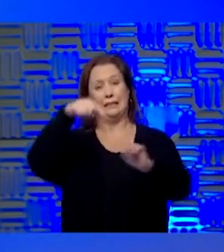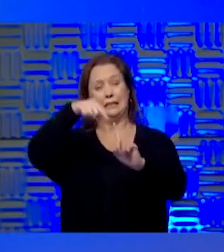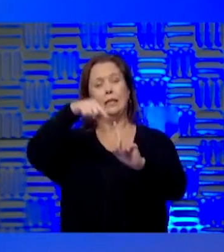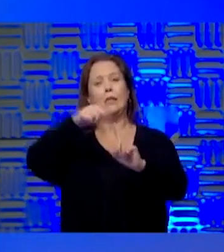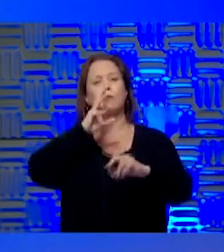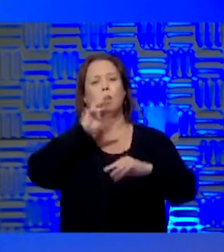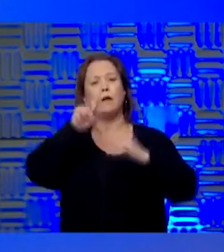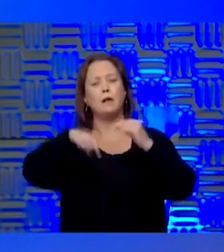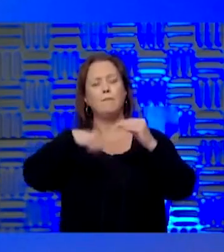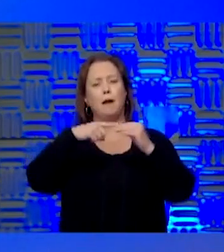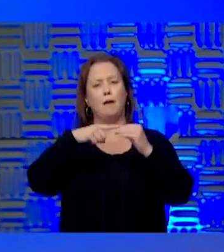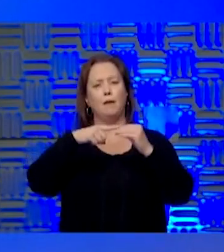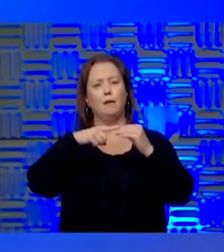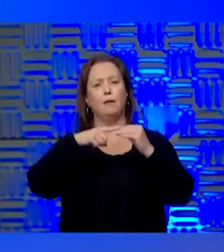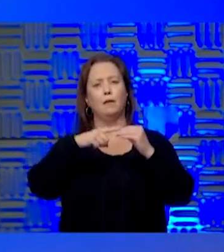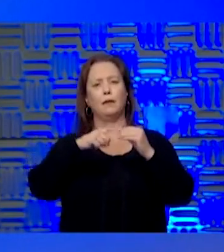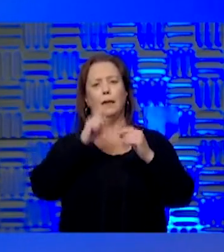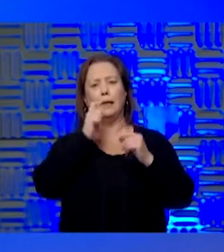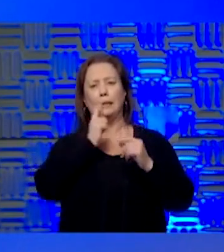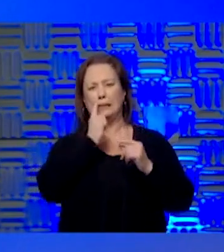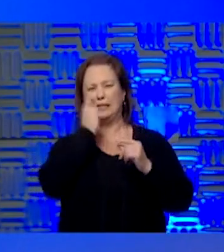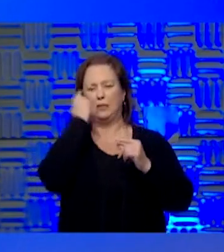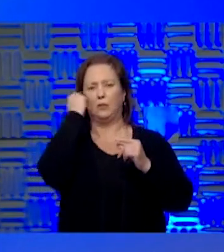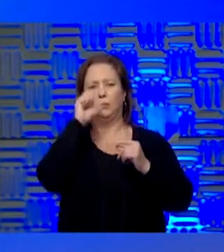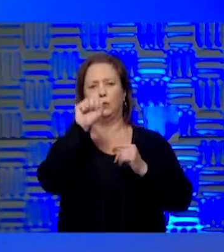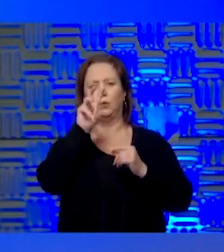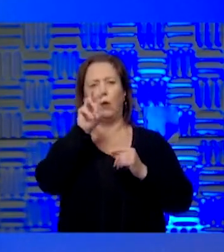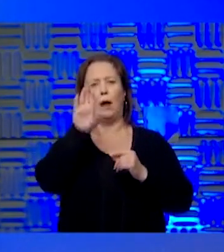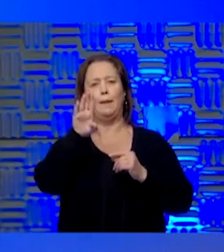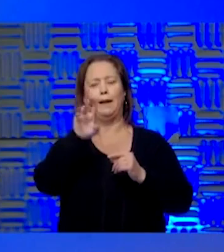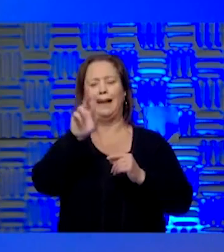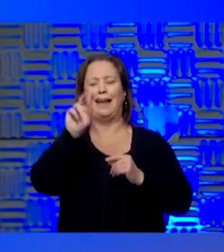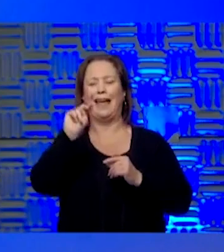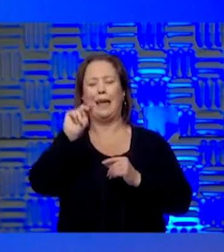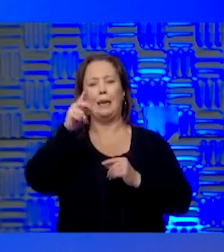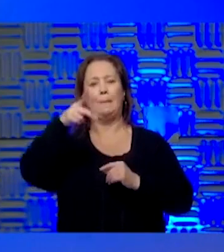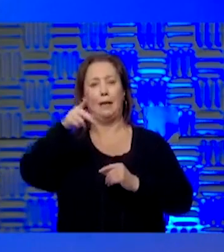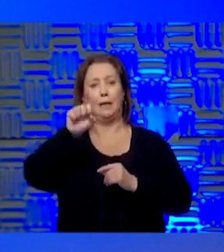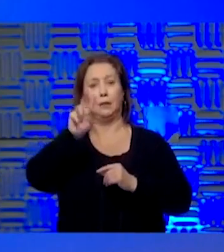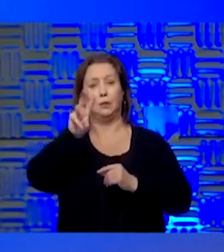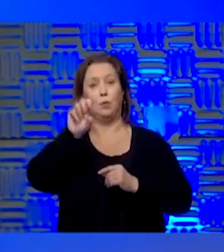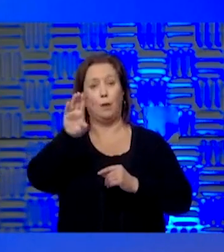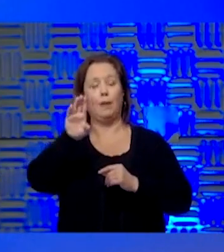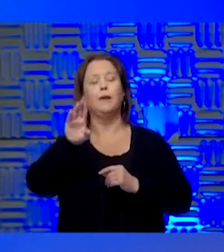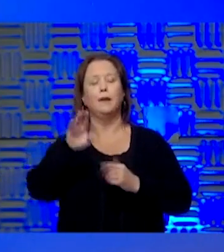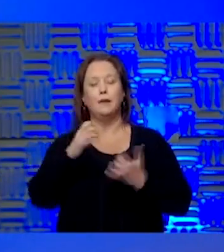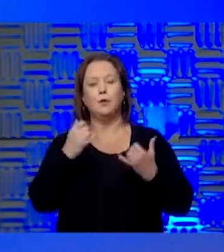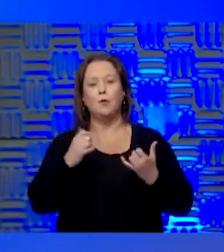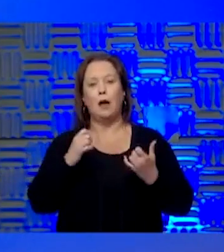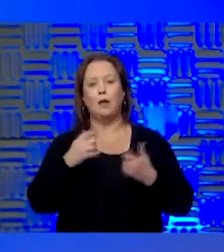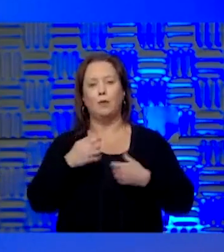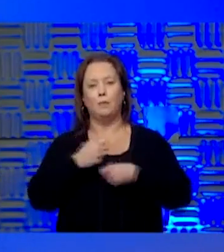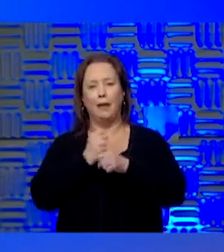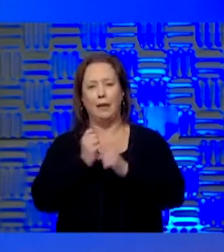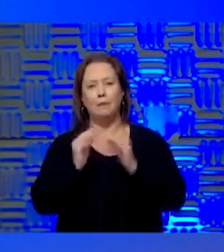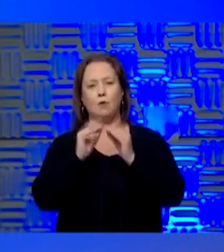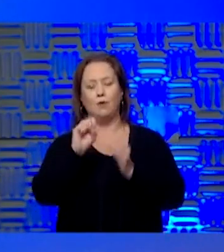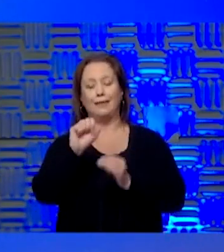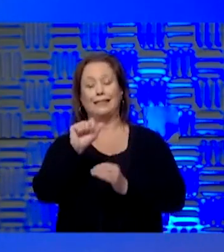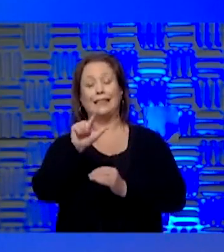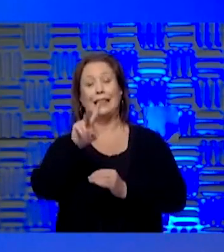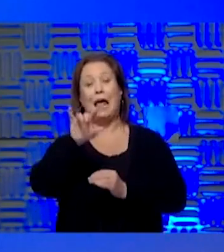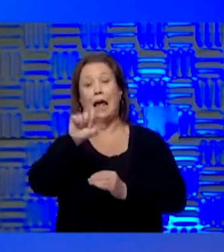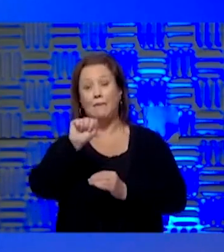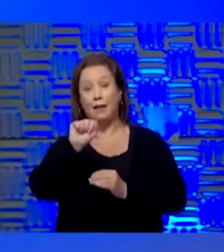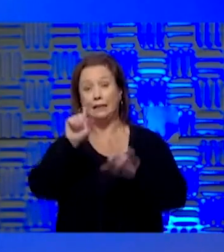we're talking about is a nasopharyngeal swab or NP swab. They're certainly coming out with easier tests to do, saliva. Saliva is coming, yeah. Which